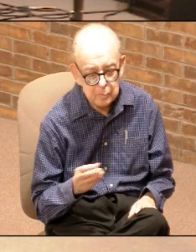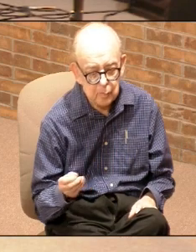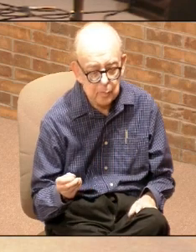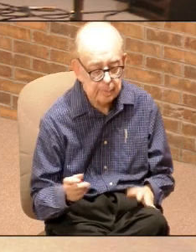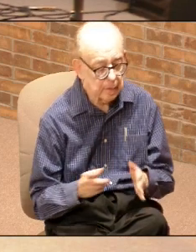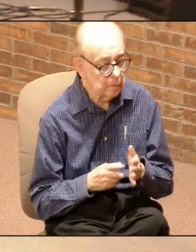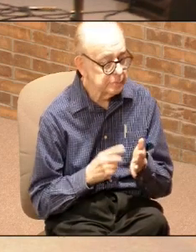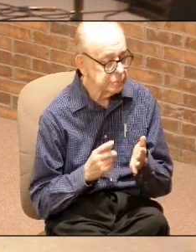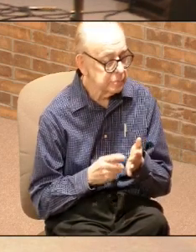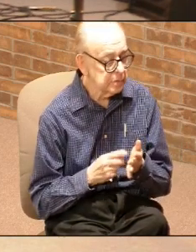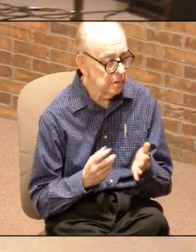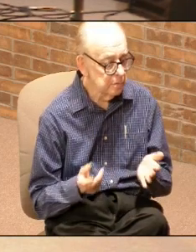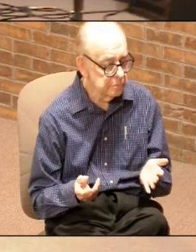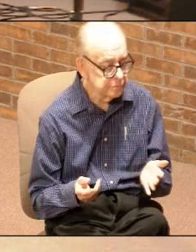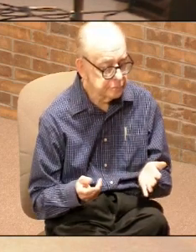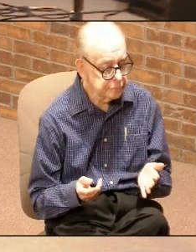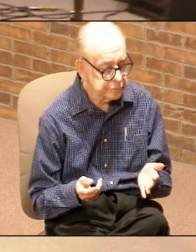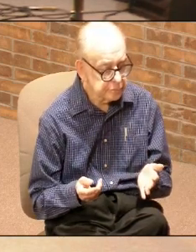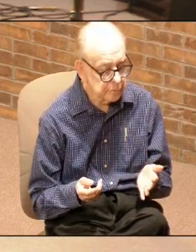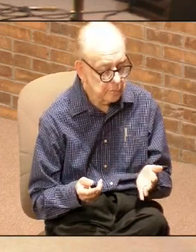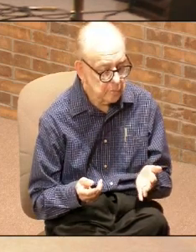And sometimes,